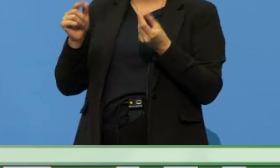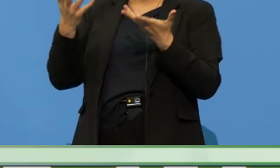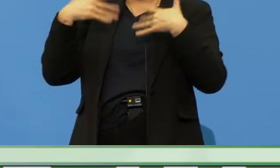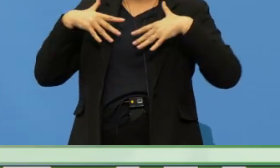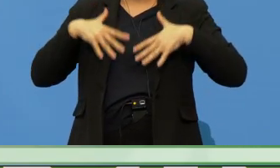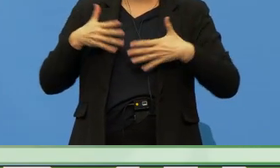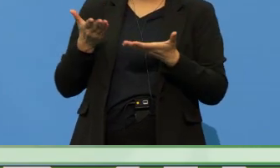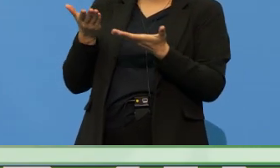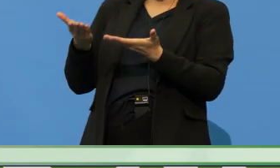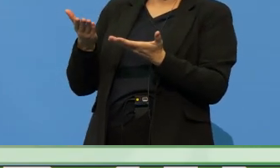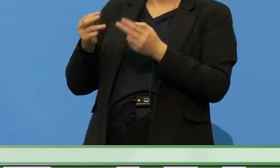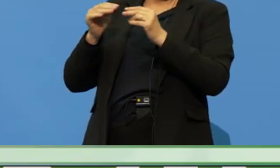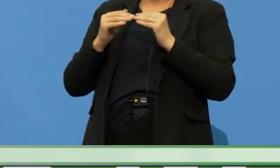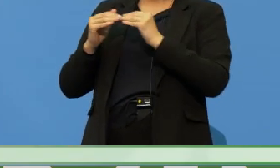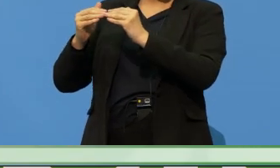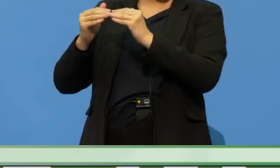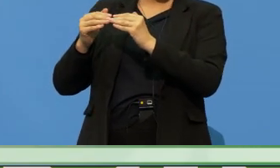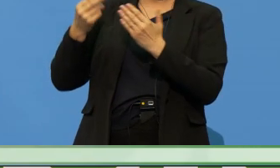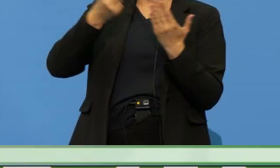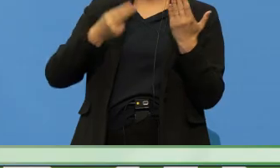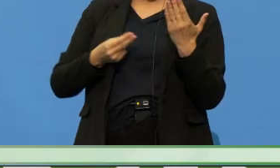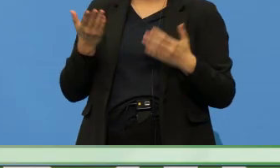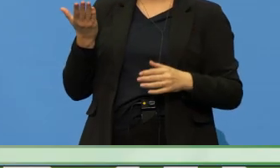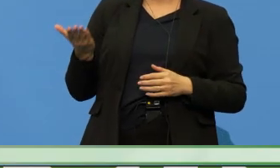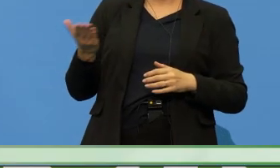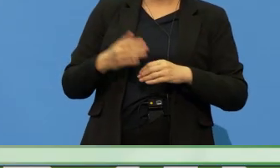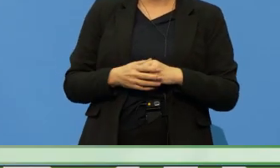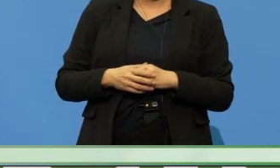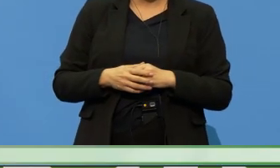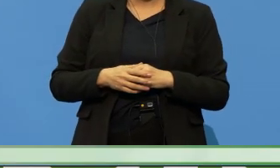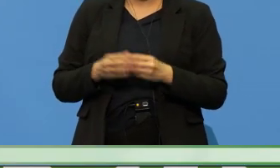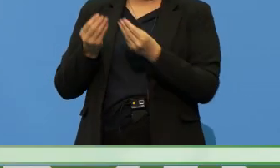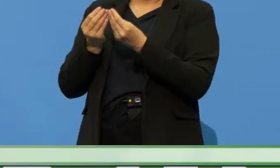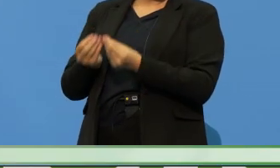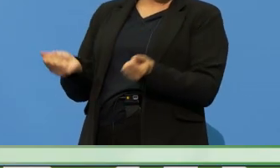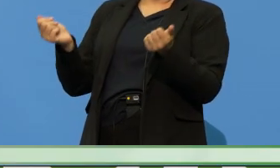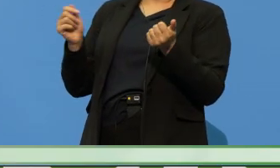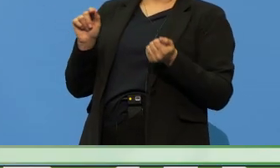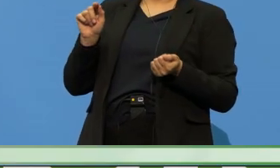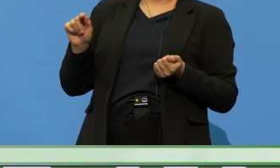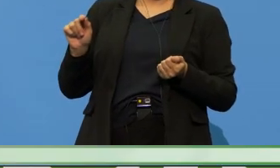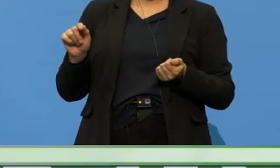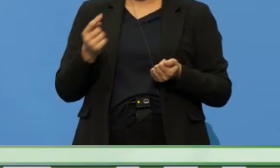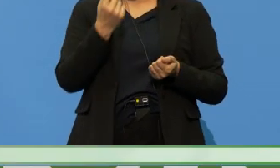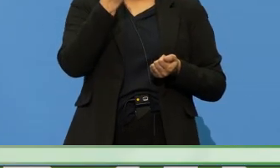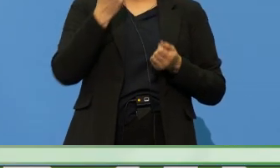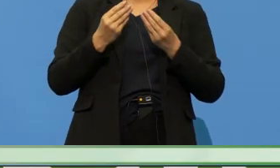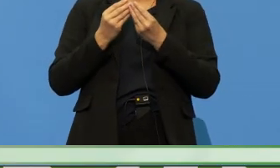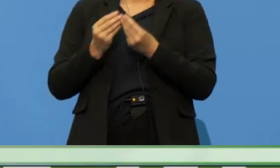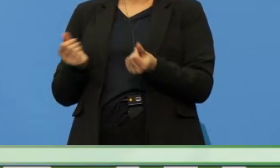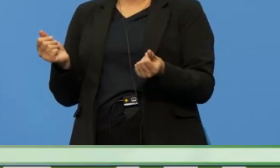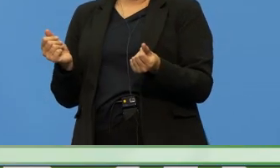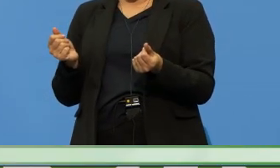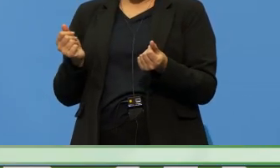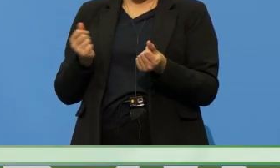Because when we work with universal design, one solution is rarely the right solution. It's most often a catalog